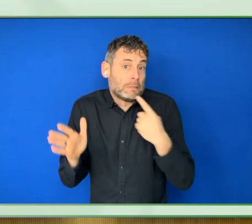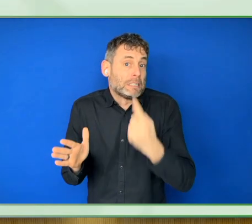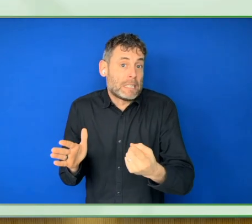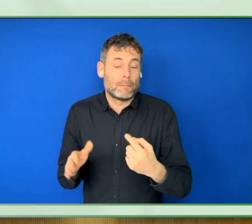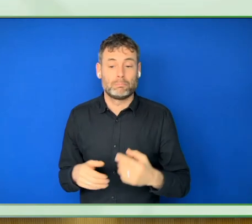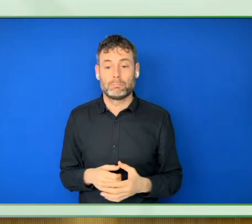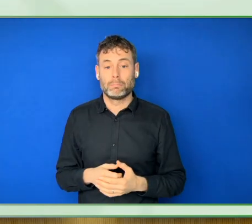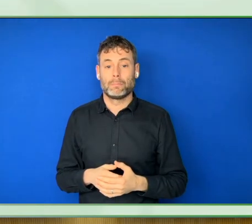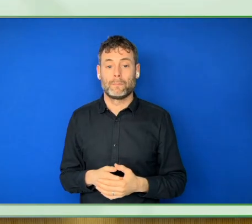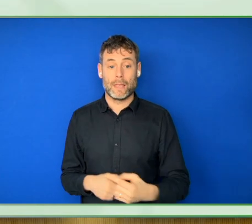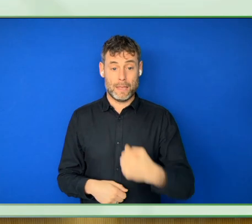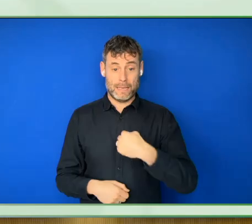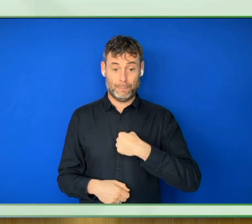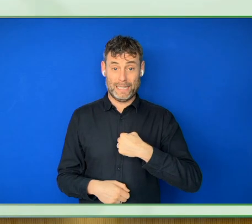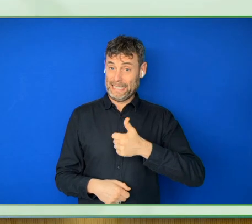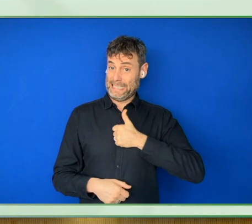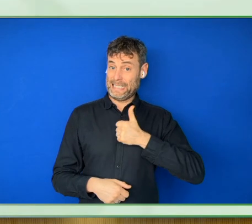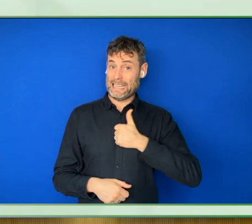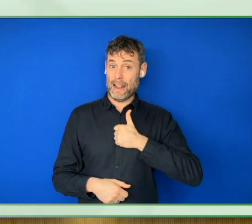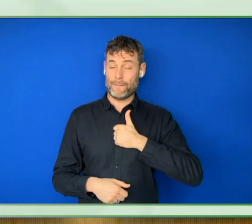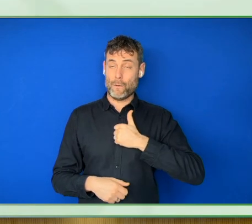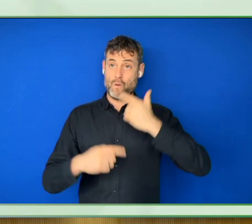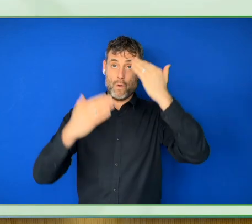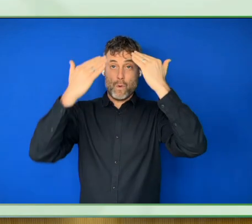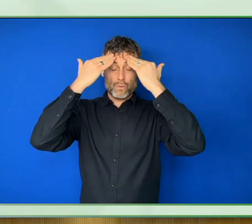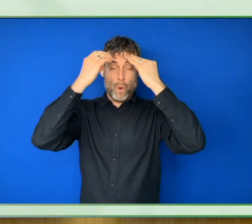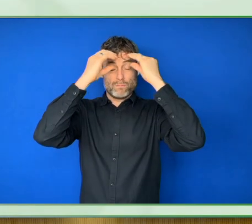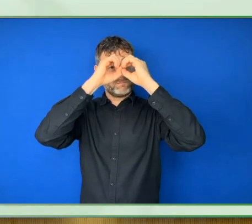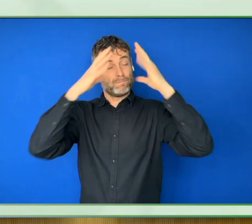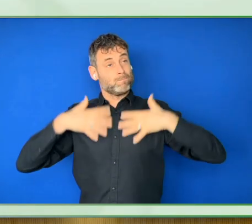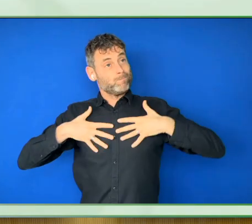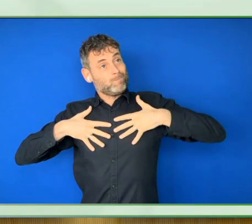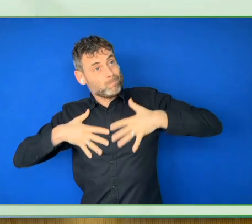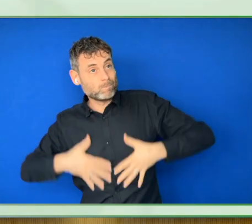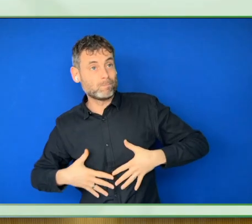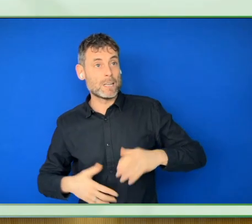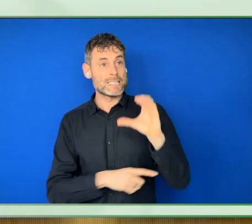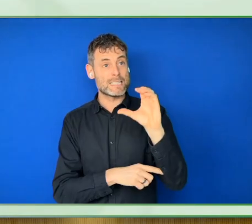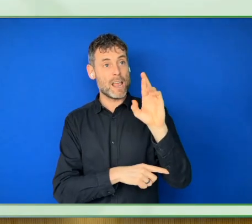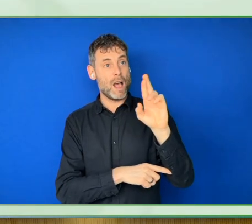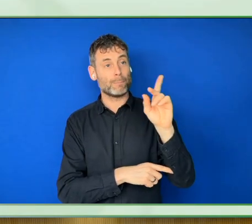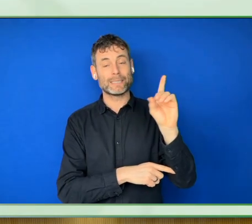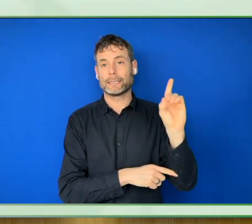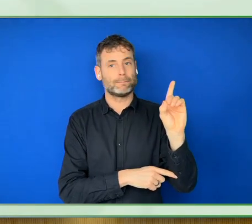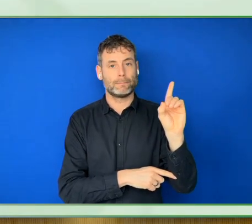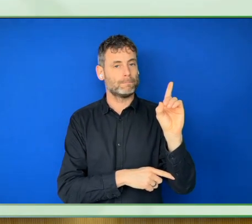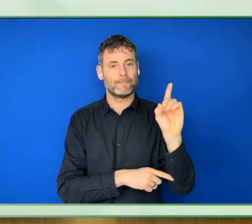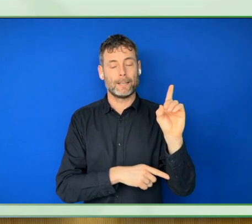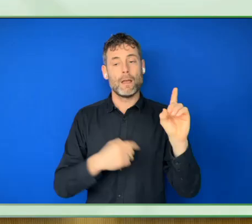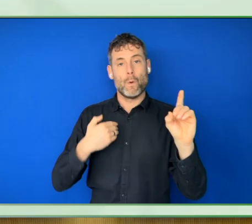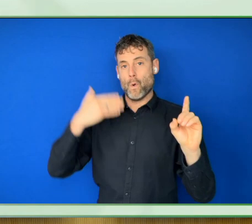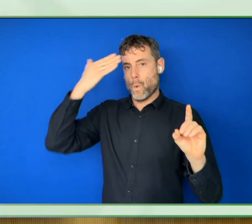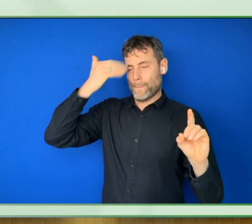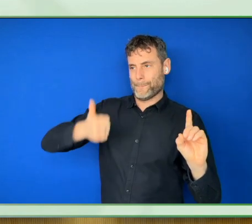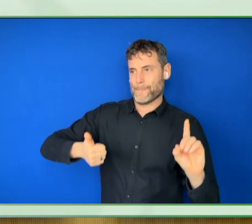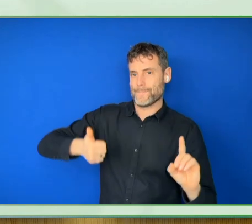I'm not as familiar with the convention as I am with many of the other human rights instruments. And I think that is something